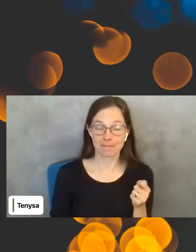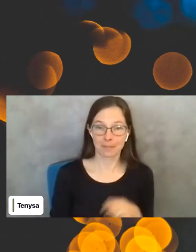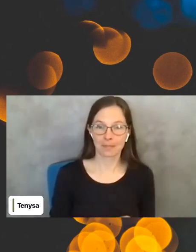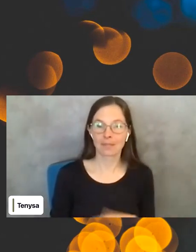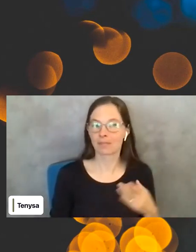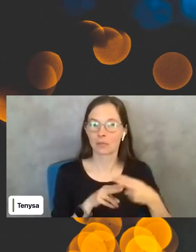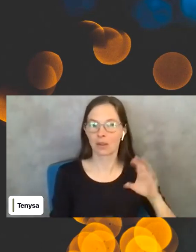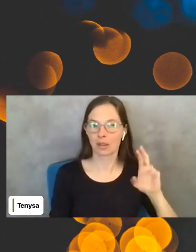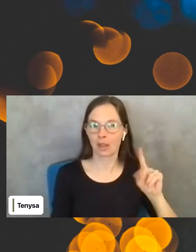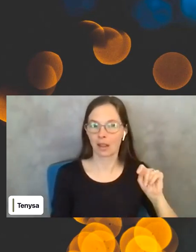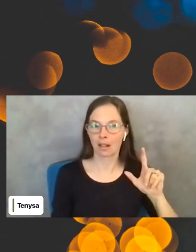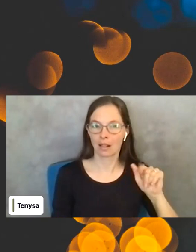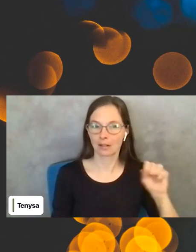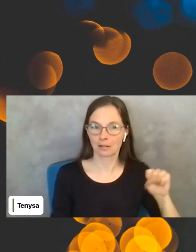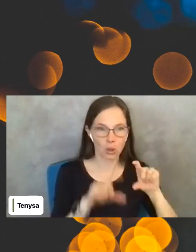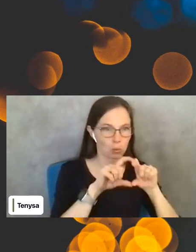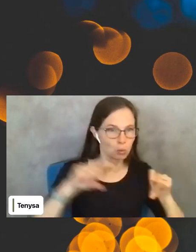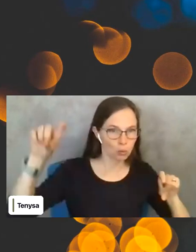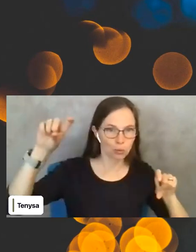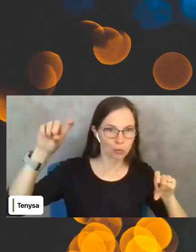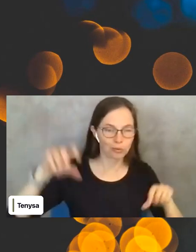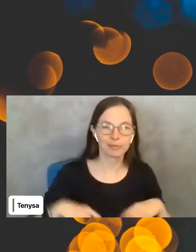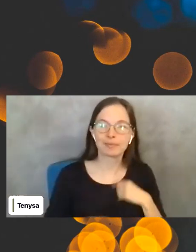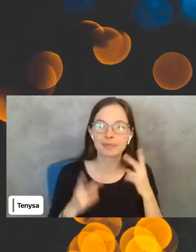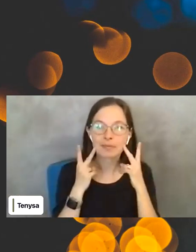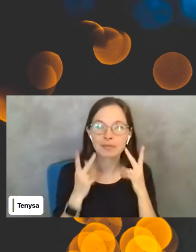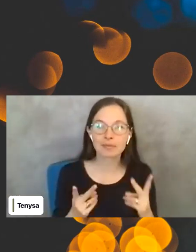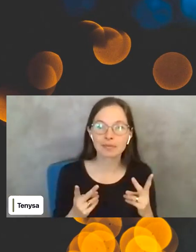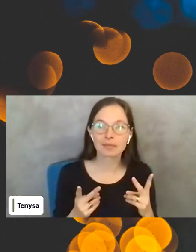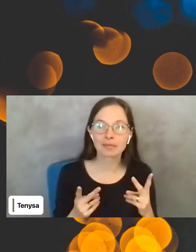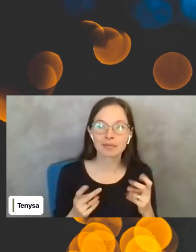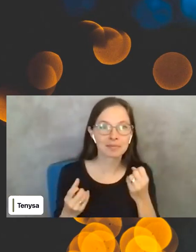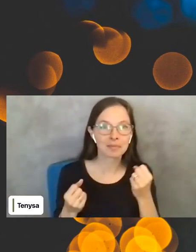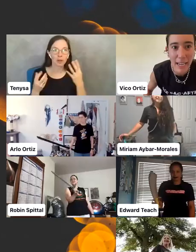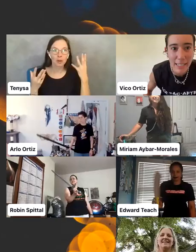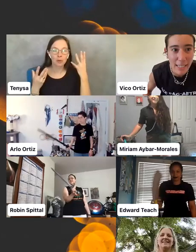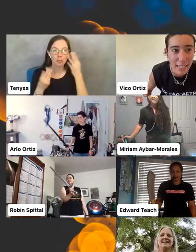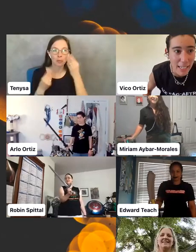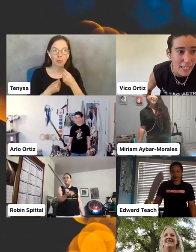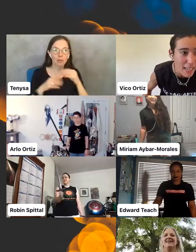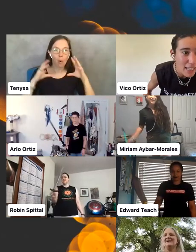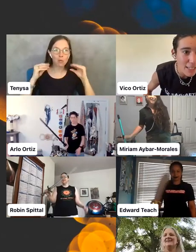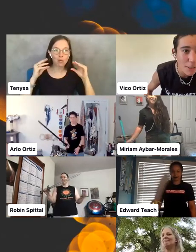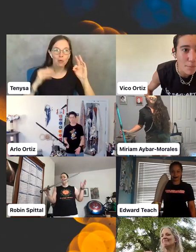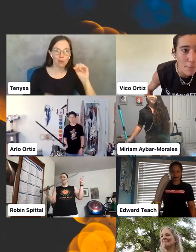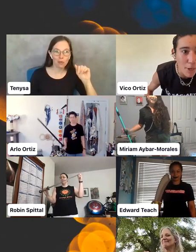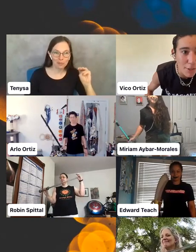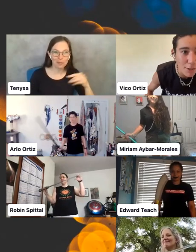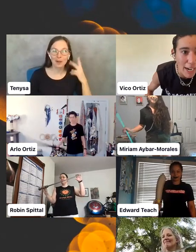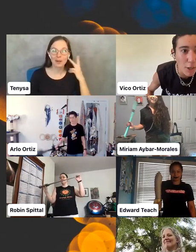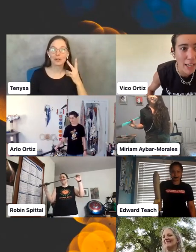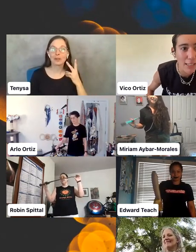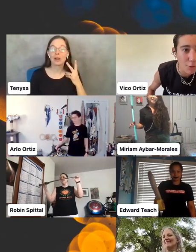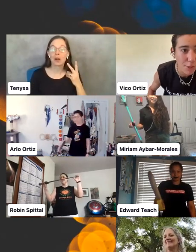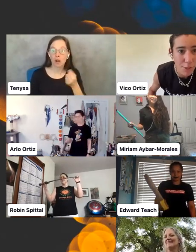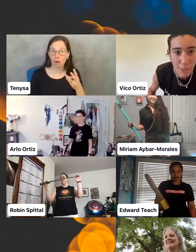cutlass here. I see a lot of beautiful foam swords. I see some broadsword